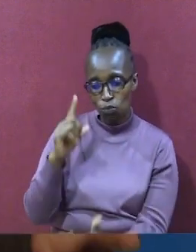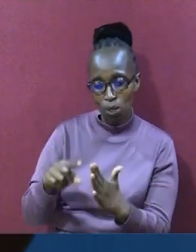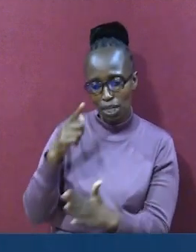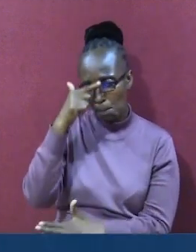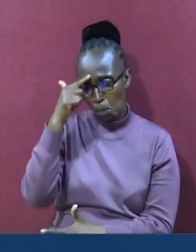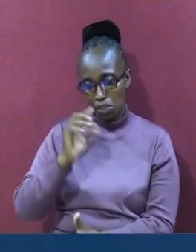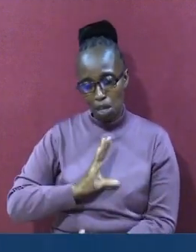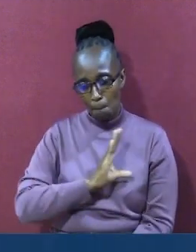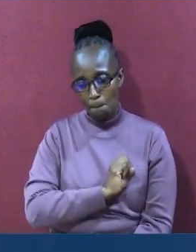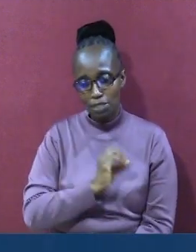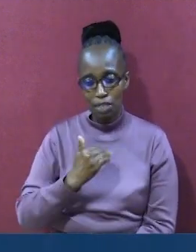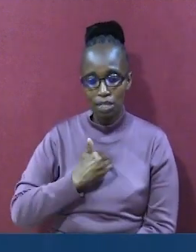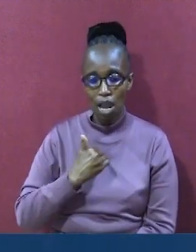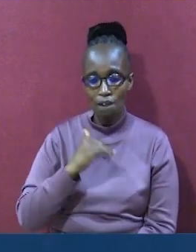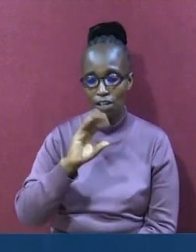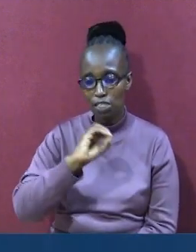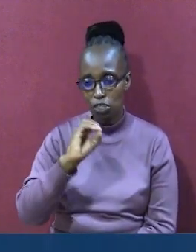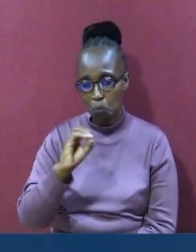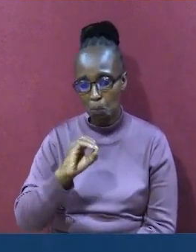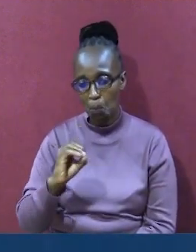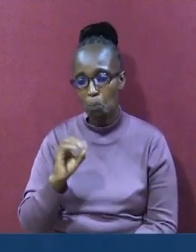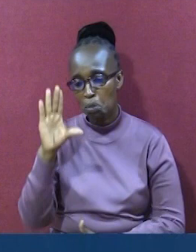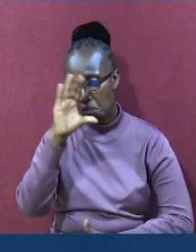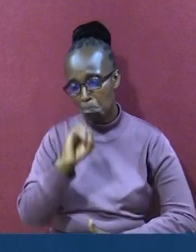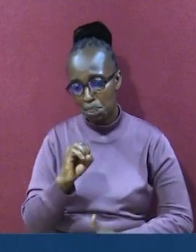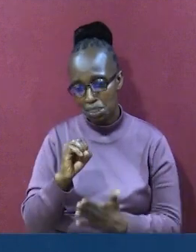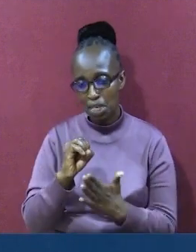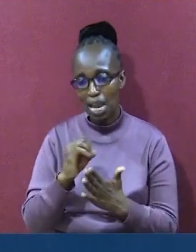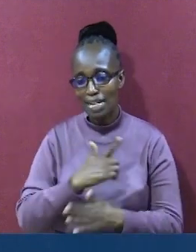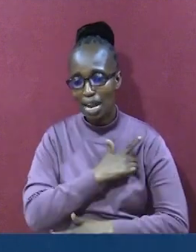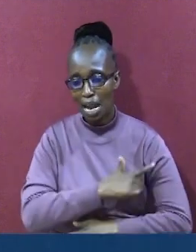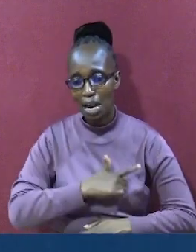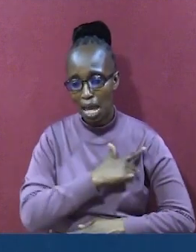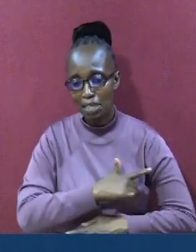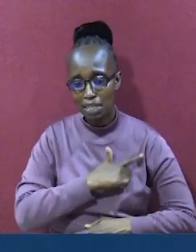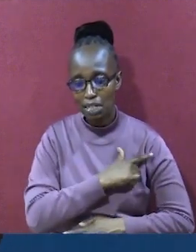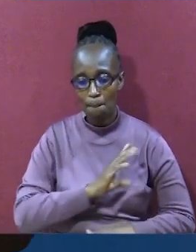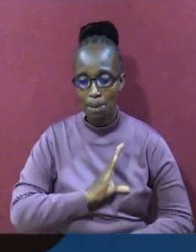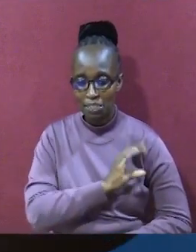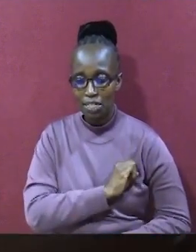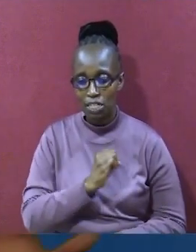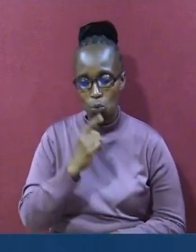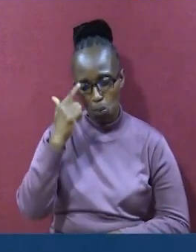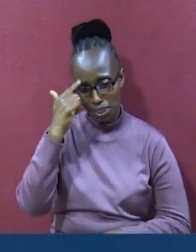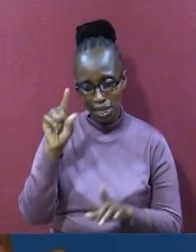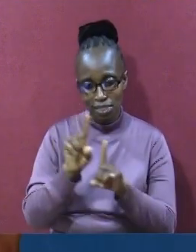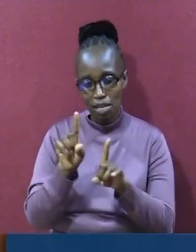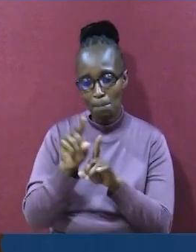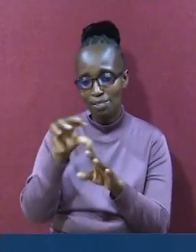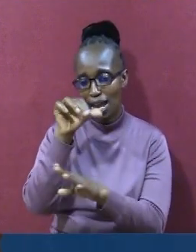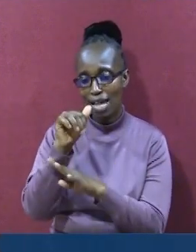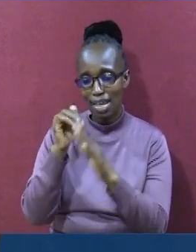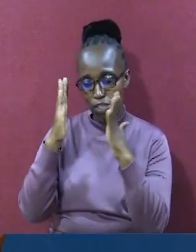Kwa sababu ya kukosa kuwa na subira. Ya kukosa kuwa na matumaini ndani yake mungu. We think like any other human being.